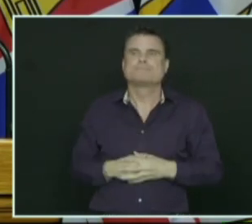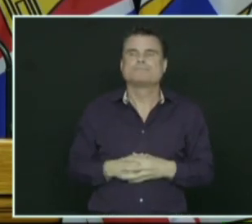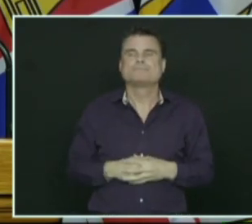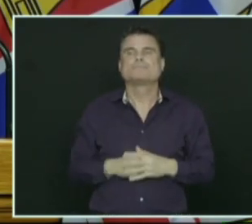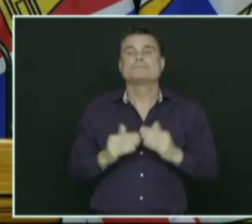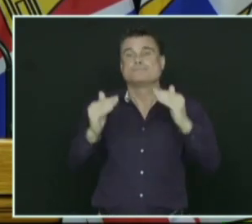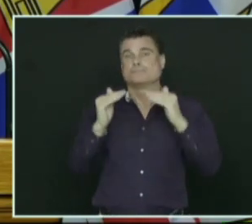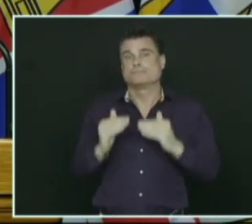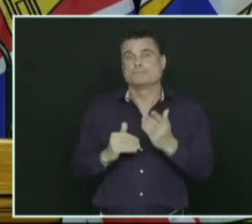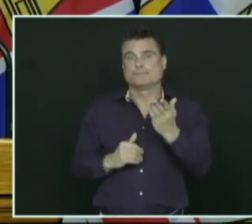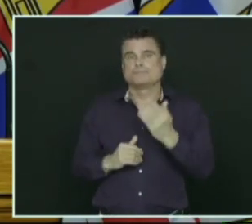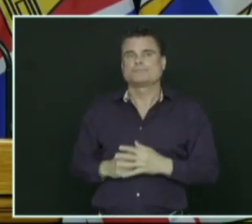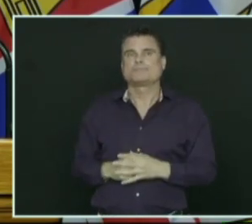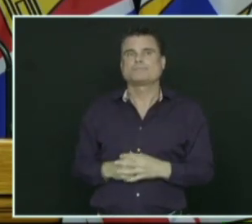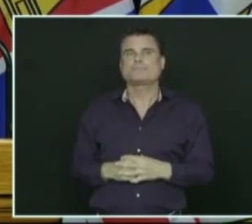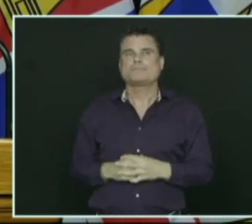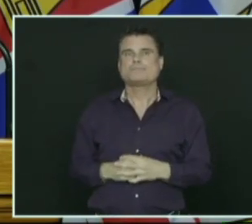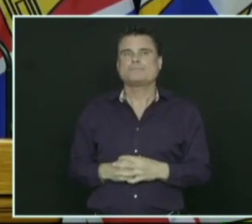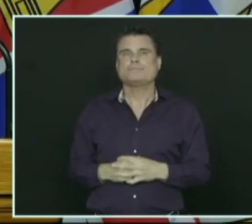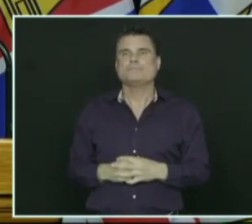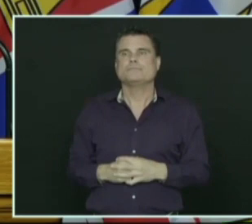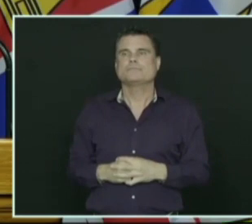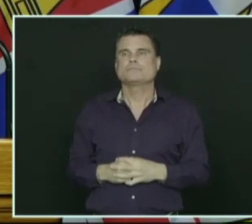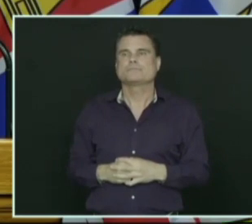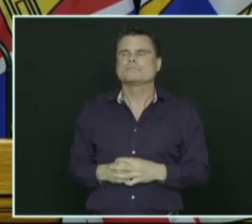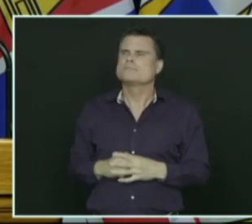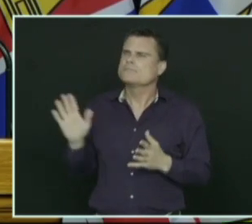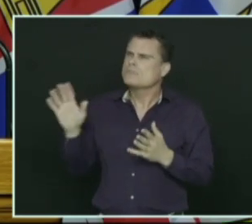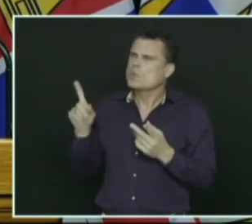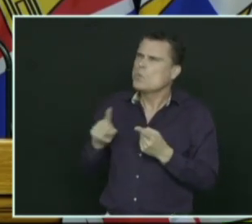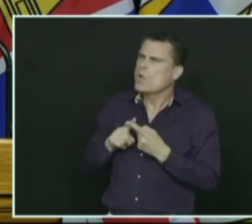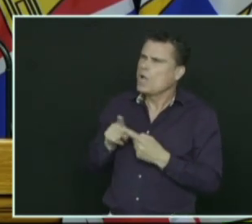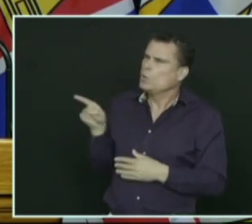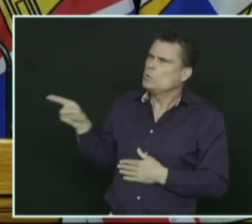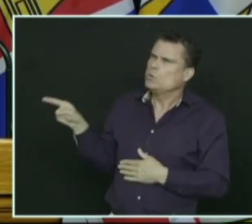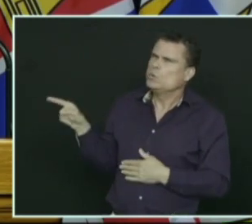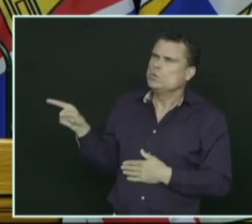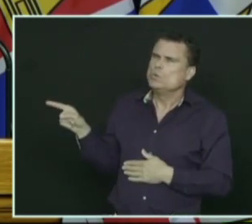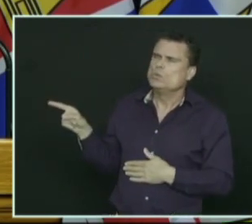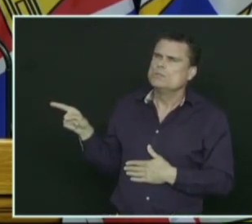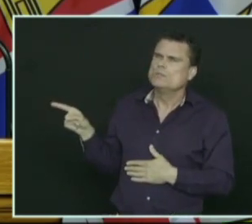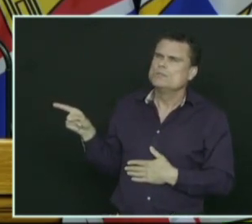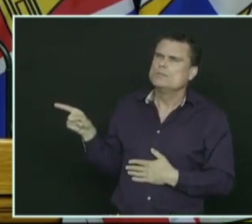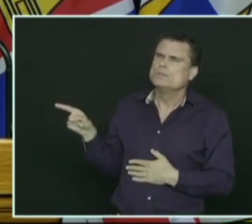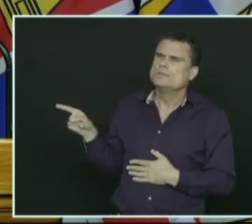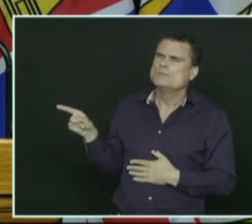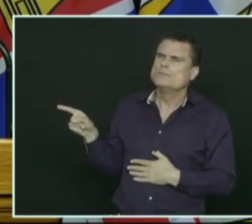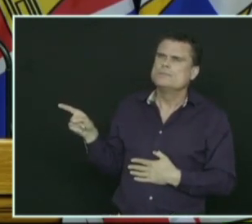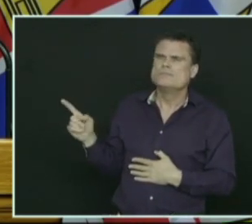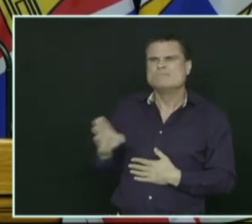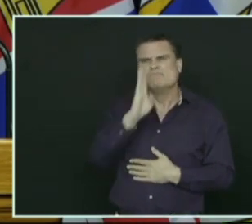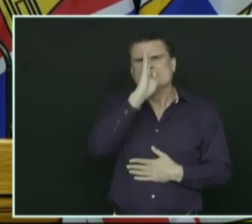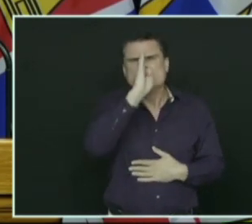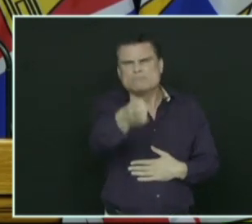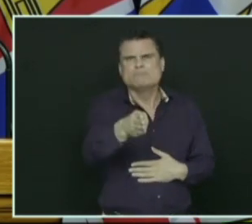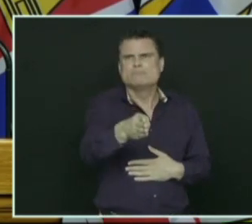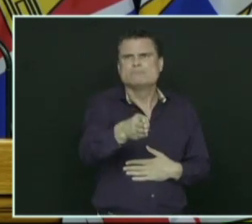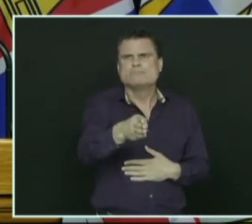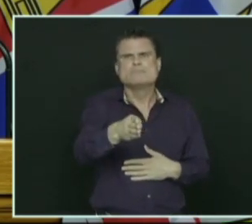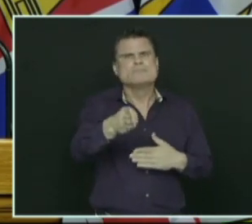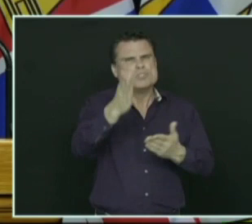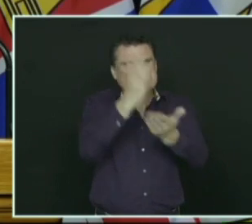the enforcement of those rules, and we have bylaw officers in all of our communities now who are able to do